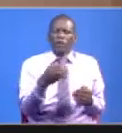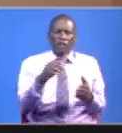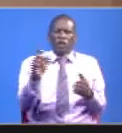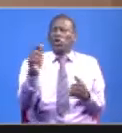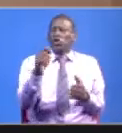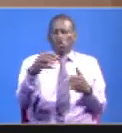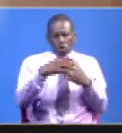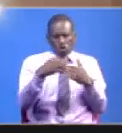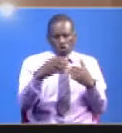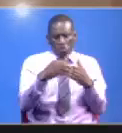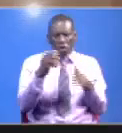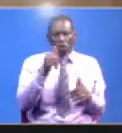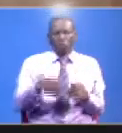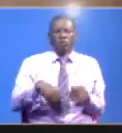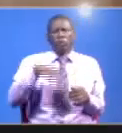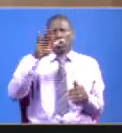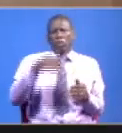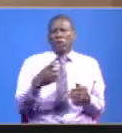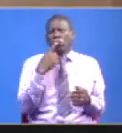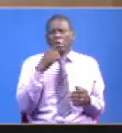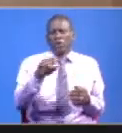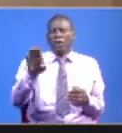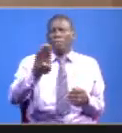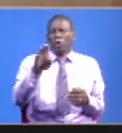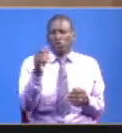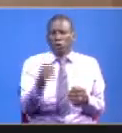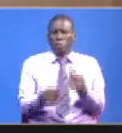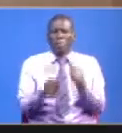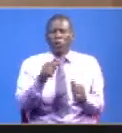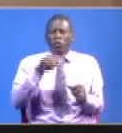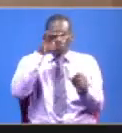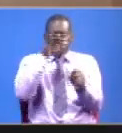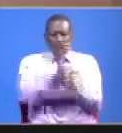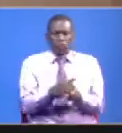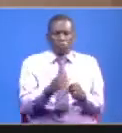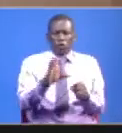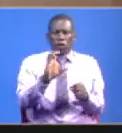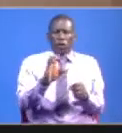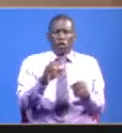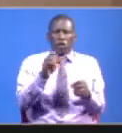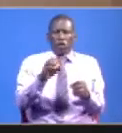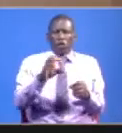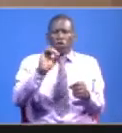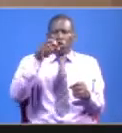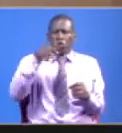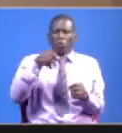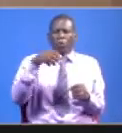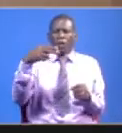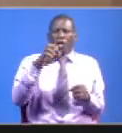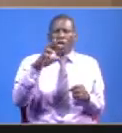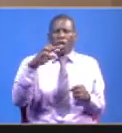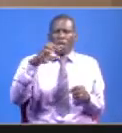$1.3 trillion, which is much higher than the $100 billion that they were promised in Copenhagen. And they say